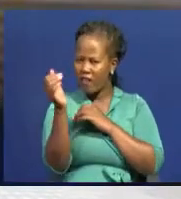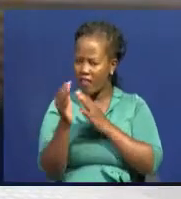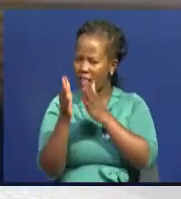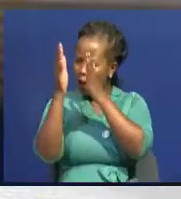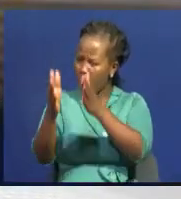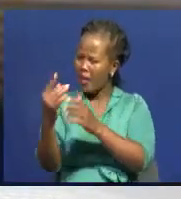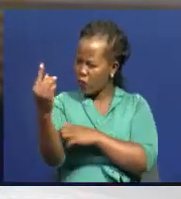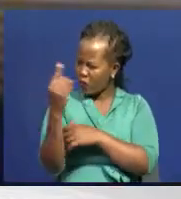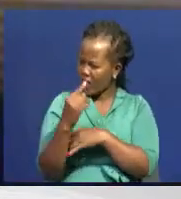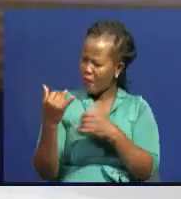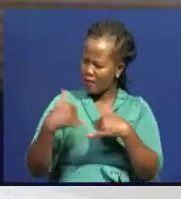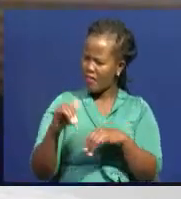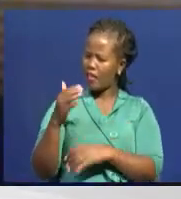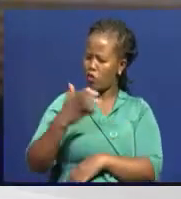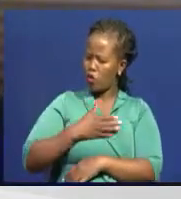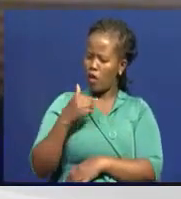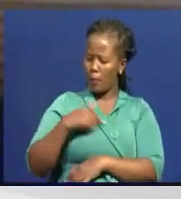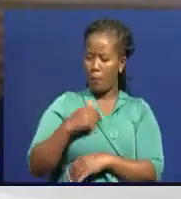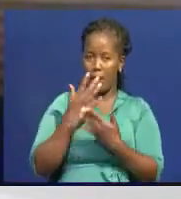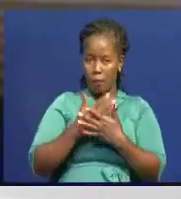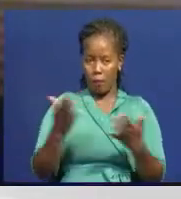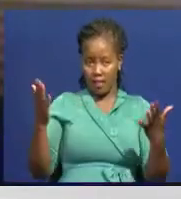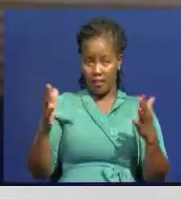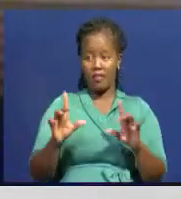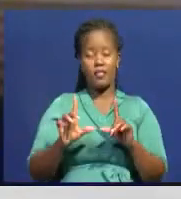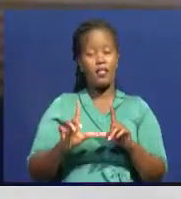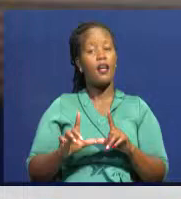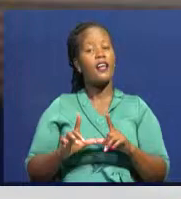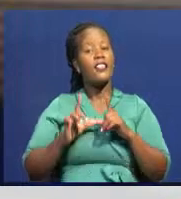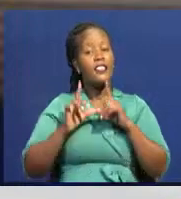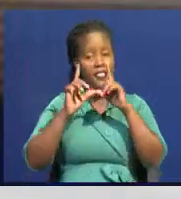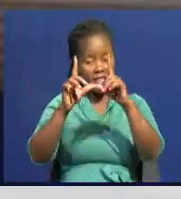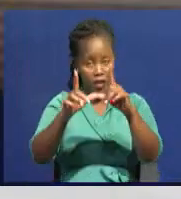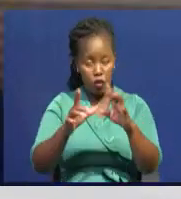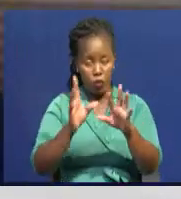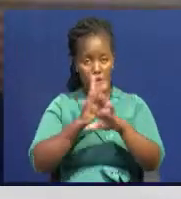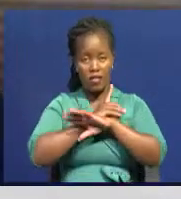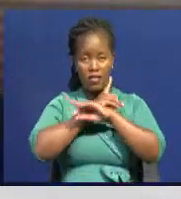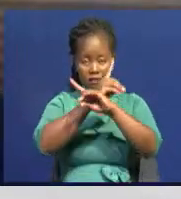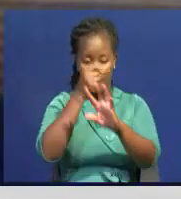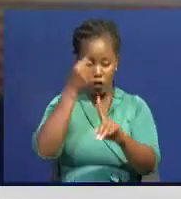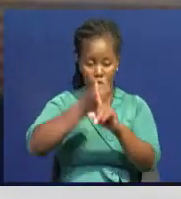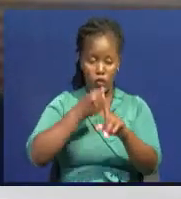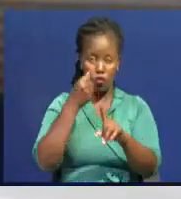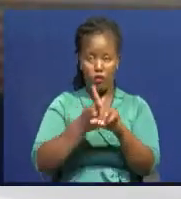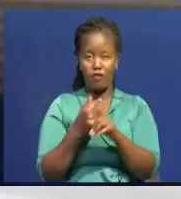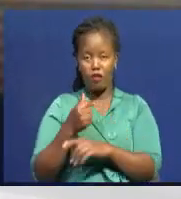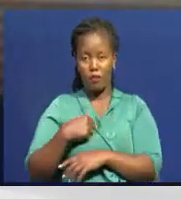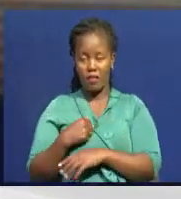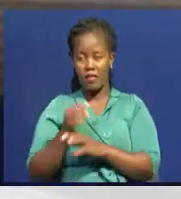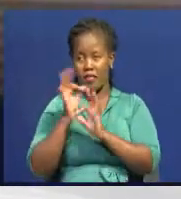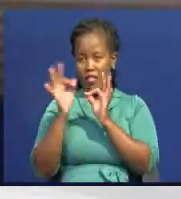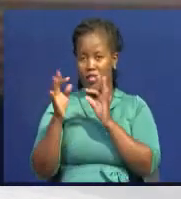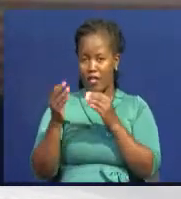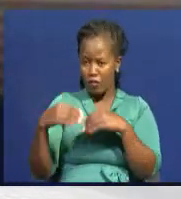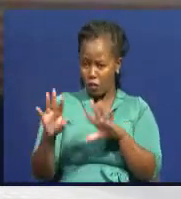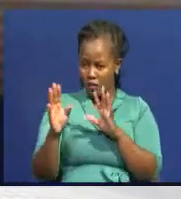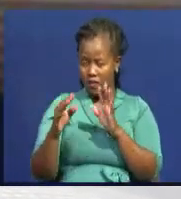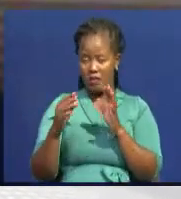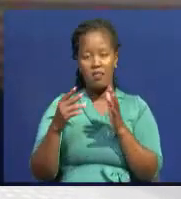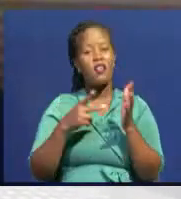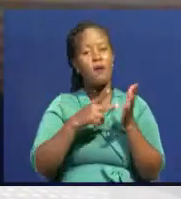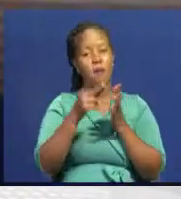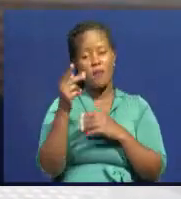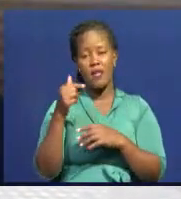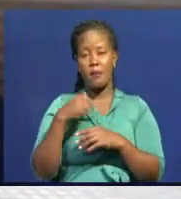my property, the title insurance will fight for me. And if they lose, they will pay me the money